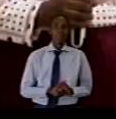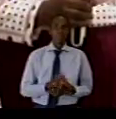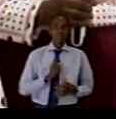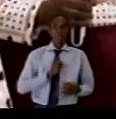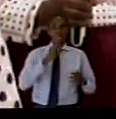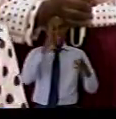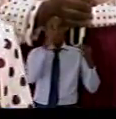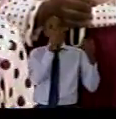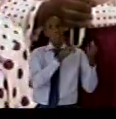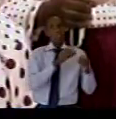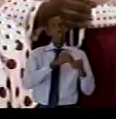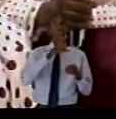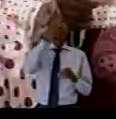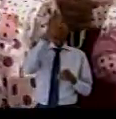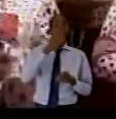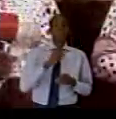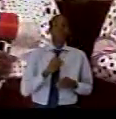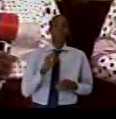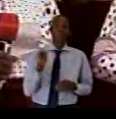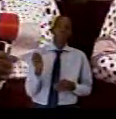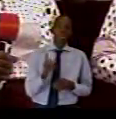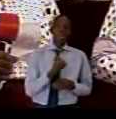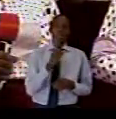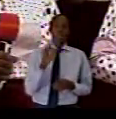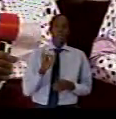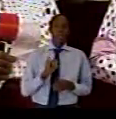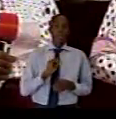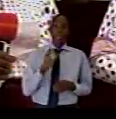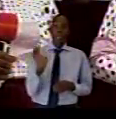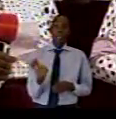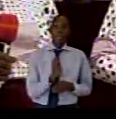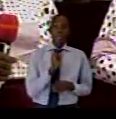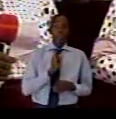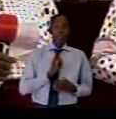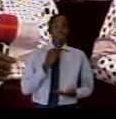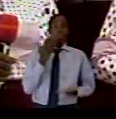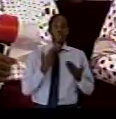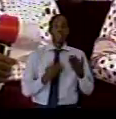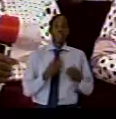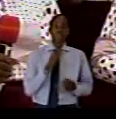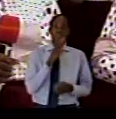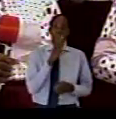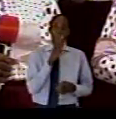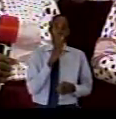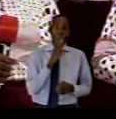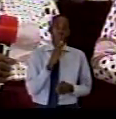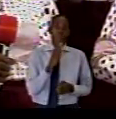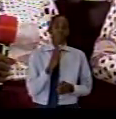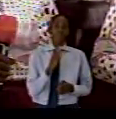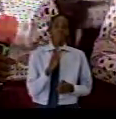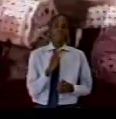trust in God. Wherever I may be,